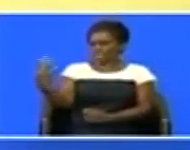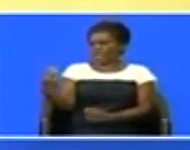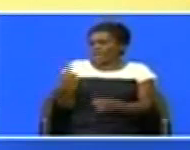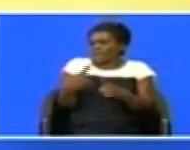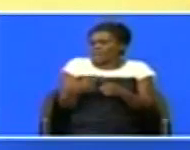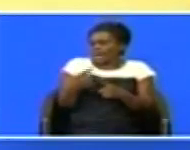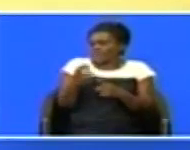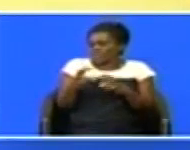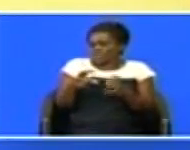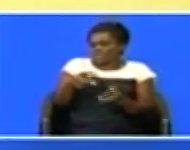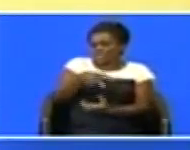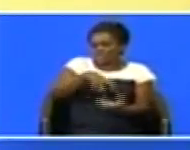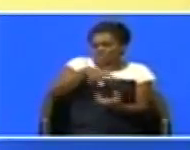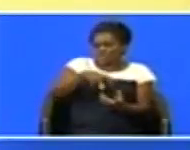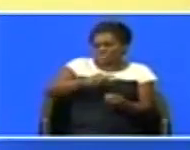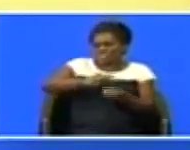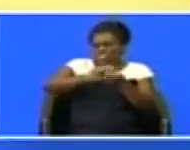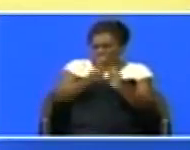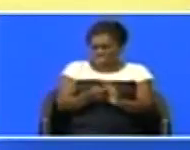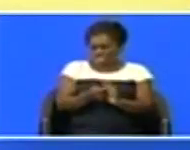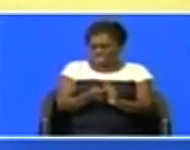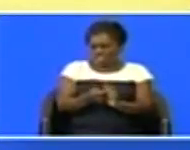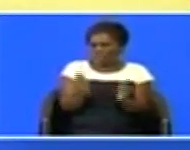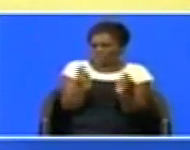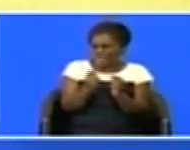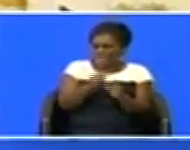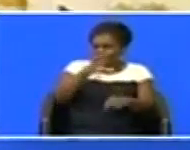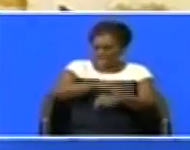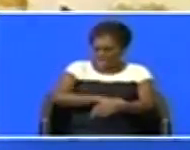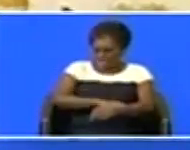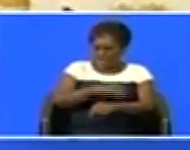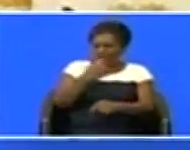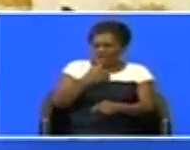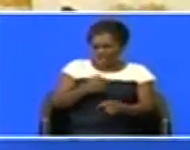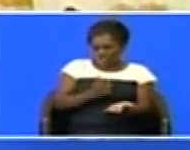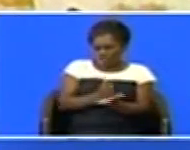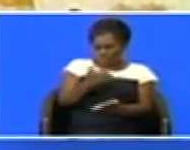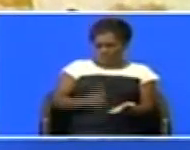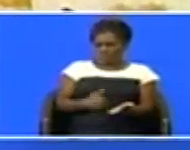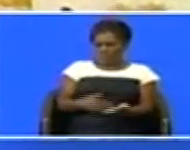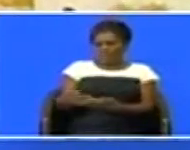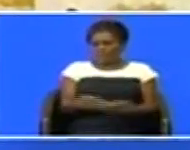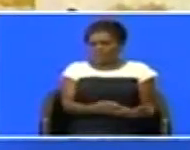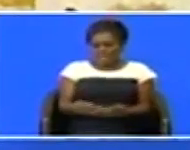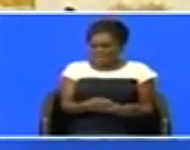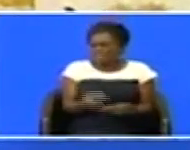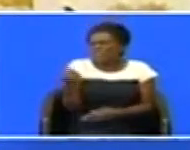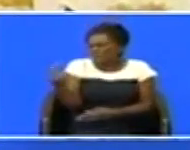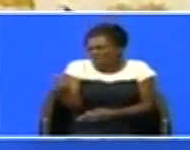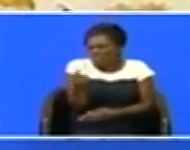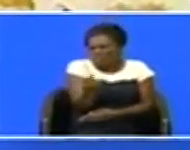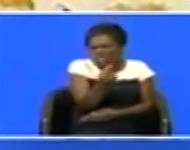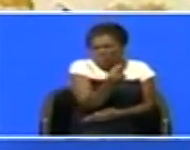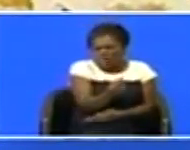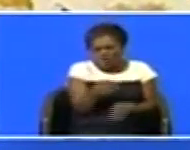worry when barely 7 months along, she got into labor and gave birth by cesarean section. The babies were too tiny, each